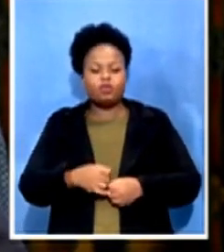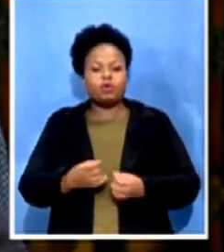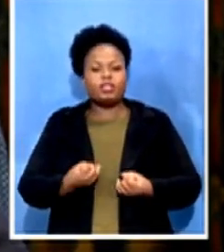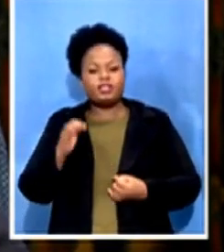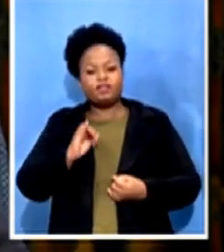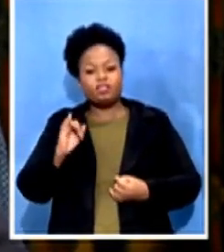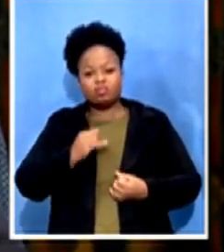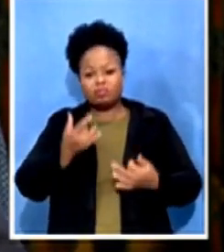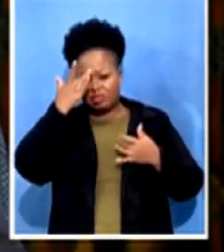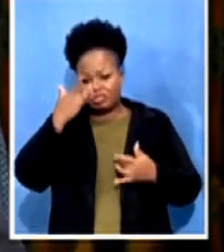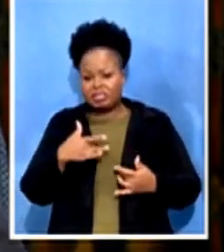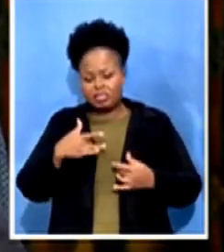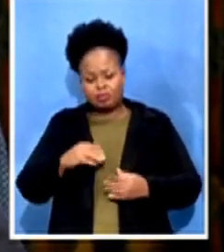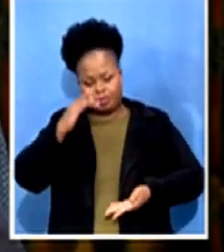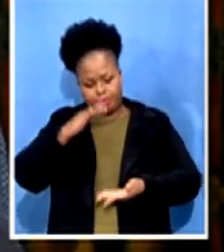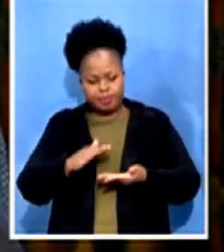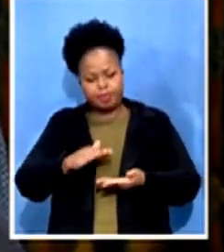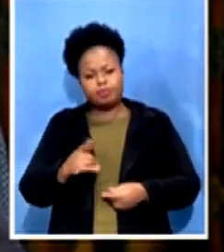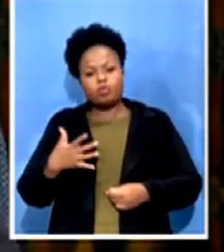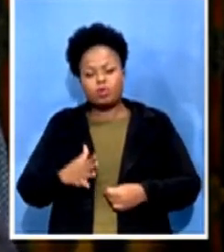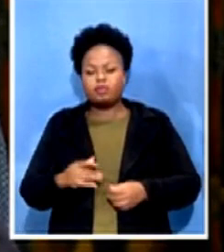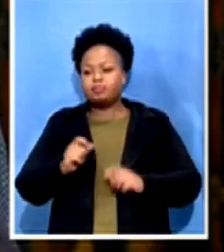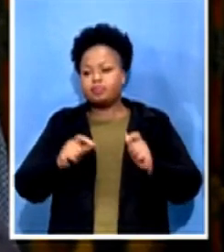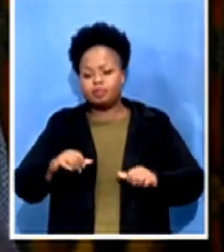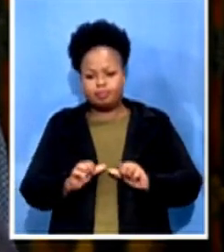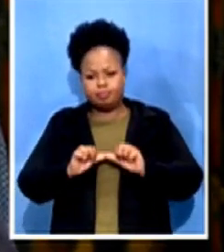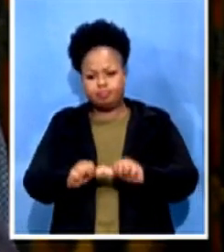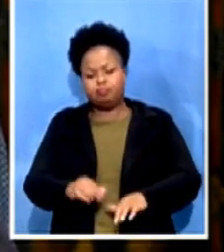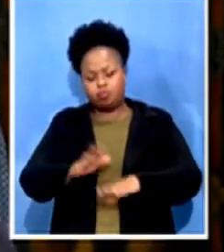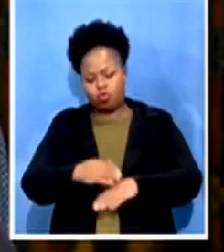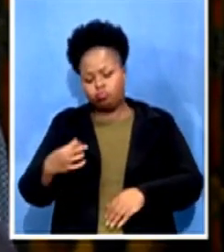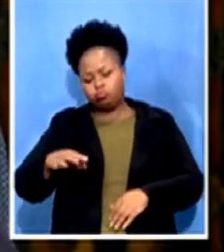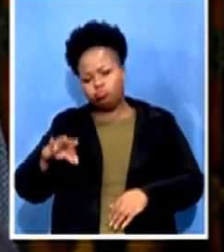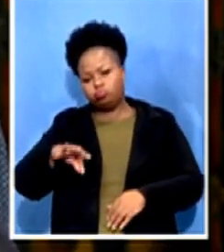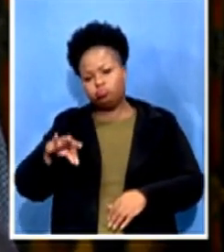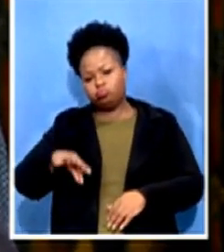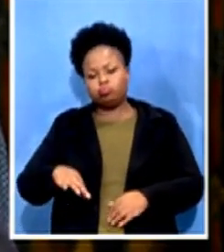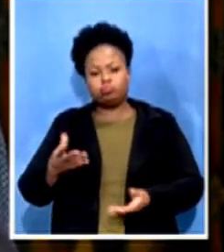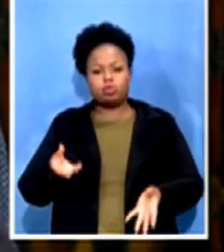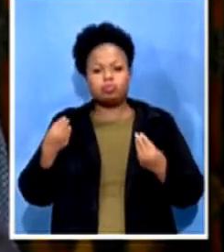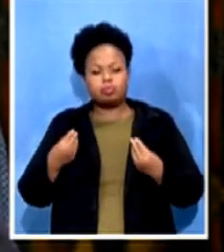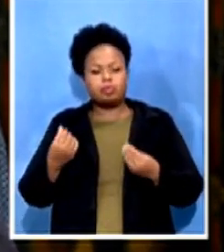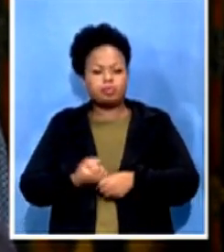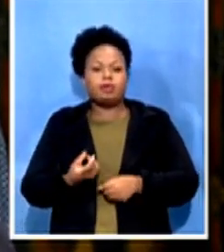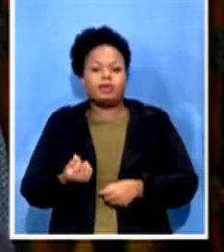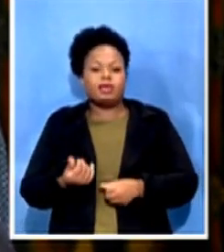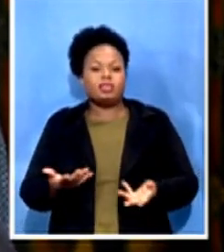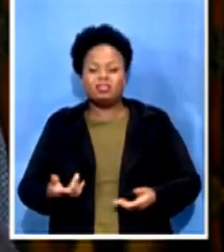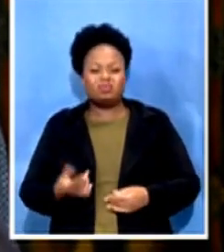earn a living and get themselves their income. And we don't want to sit